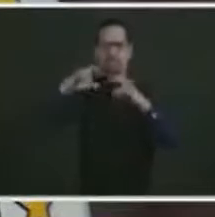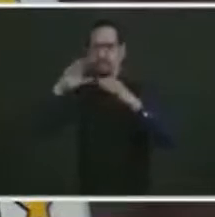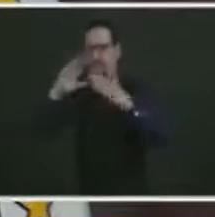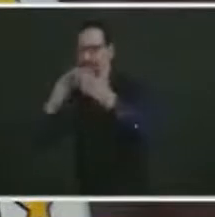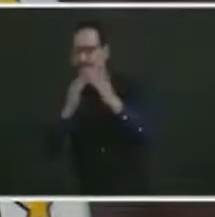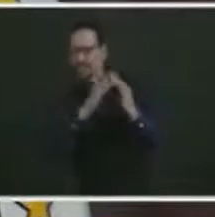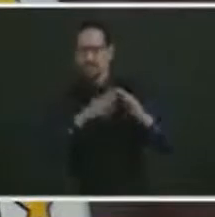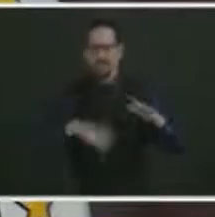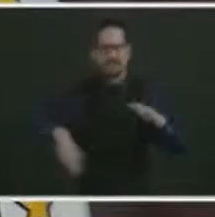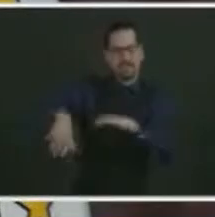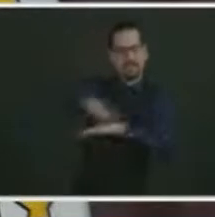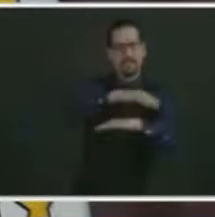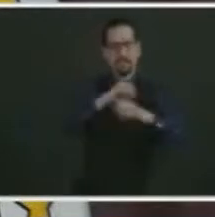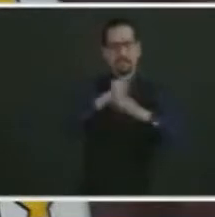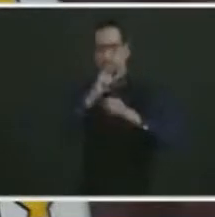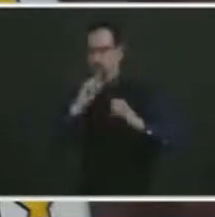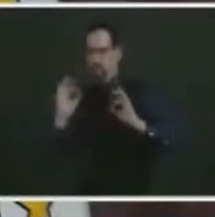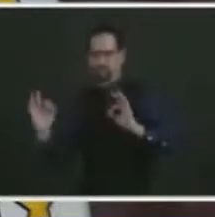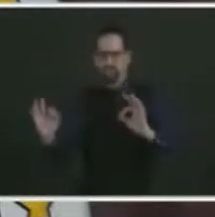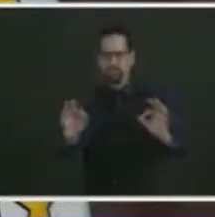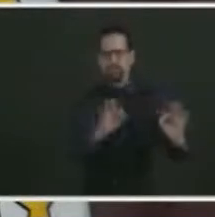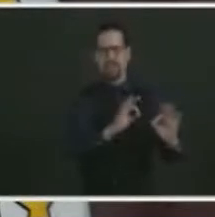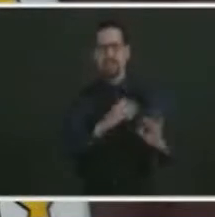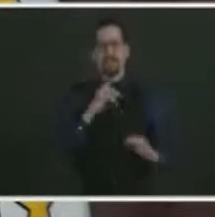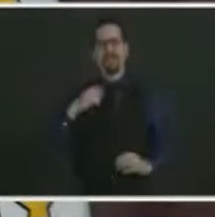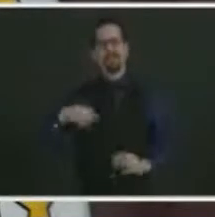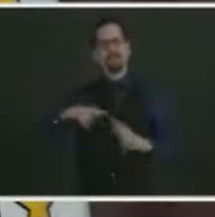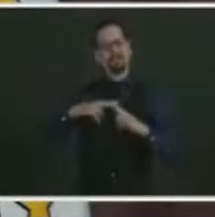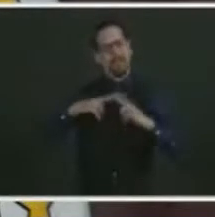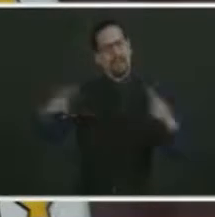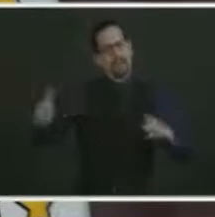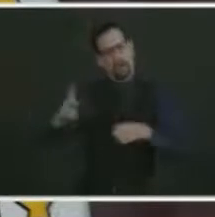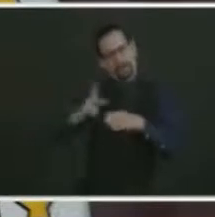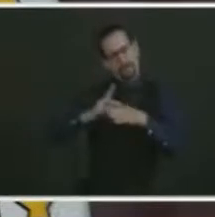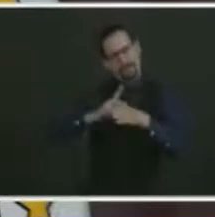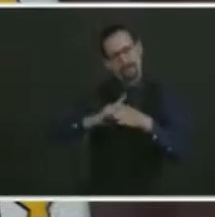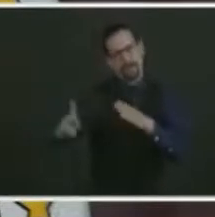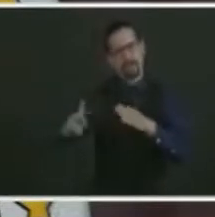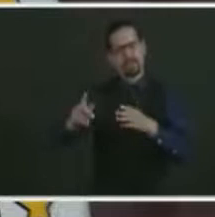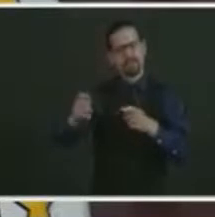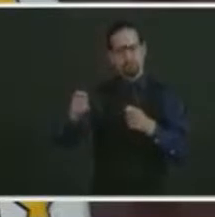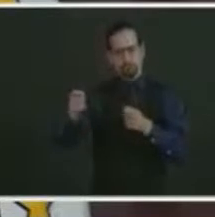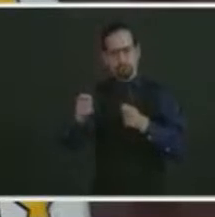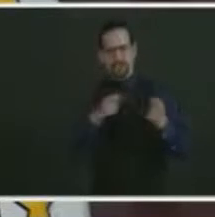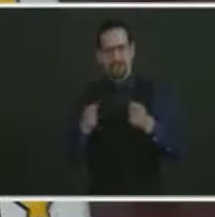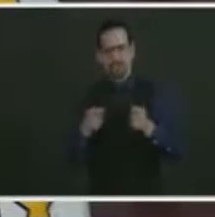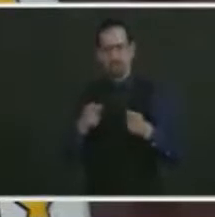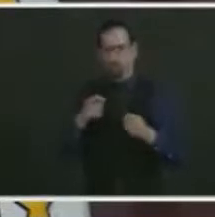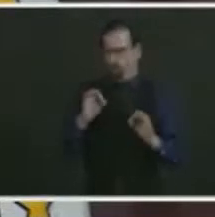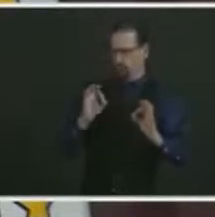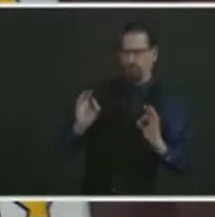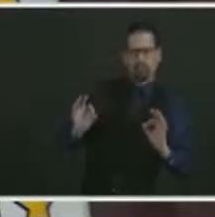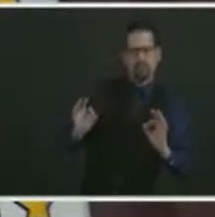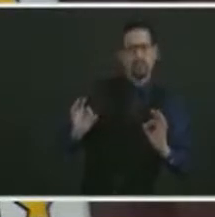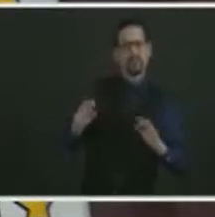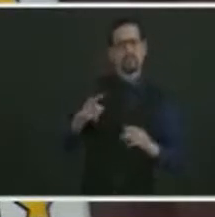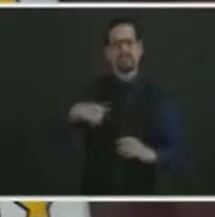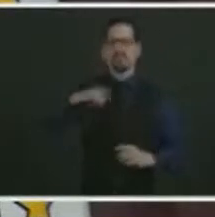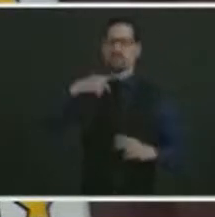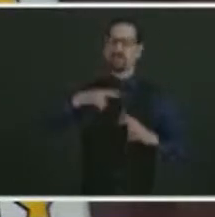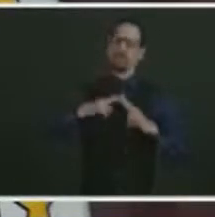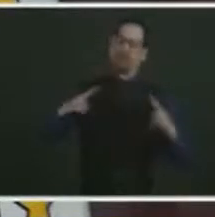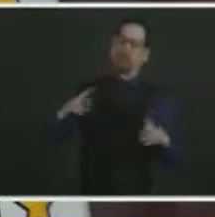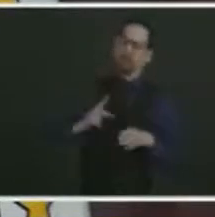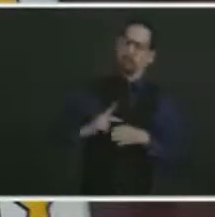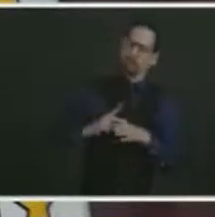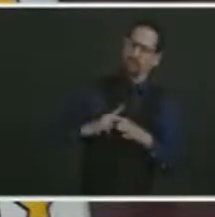their discipline, their training, their courage, they are keeping we, the people of Rhode Island,